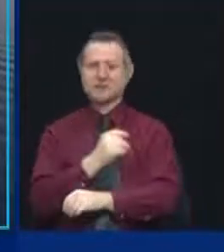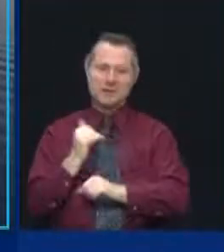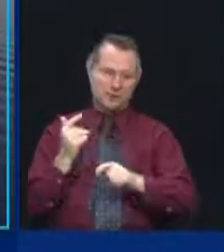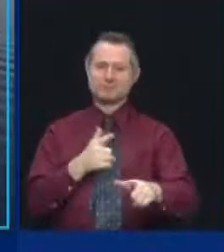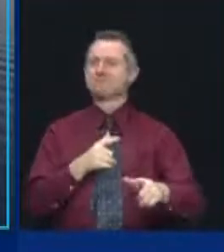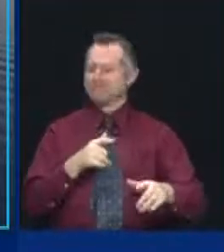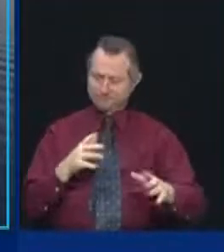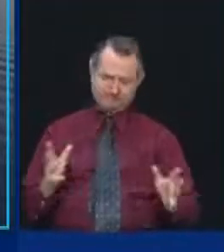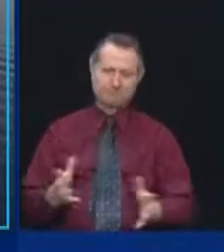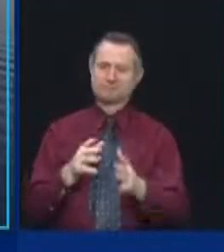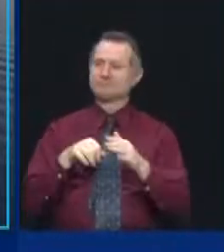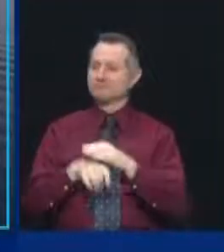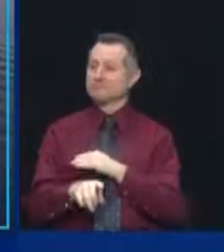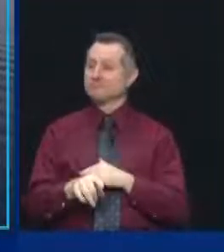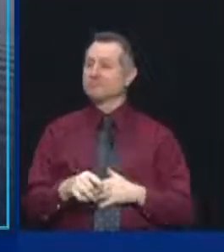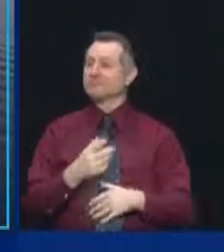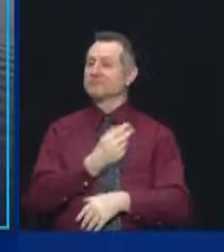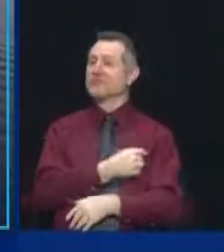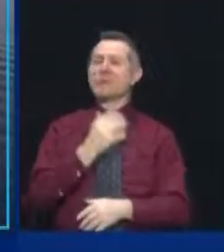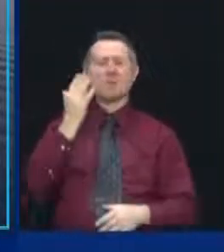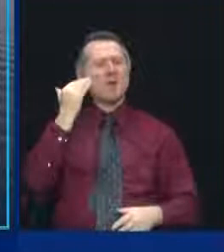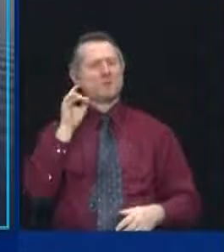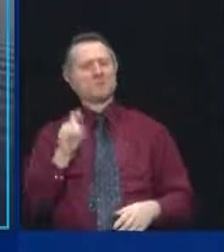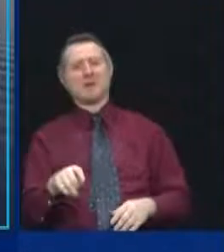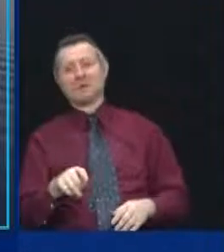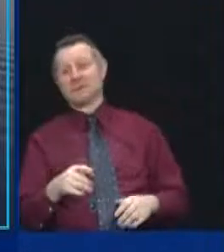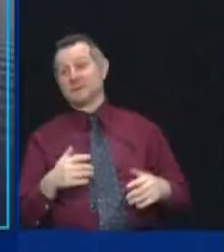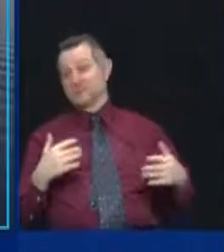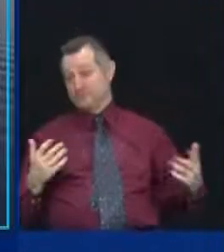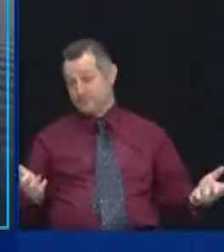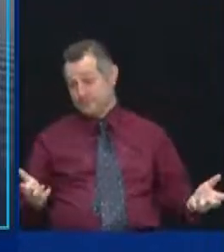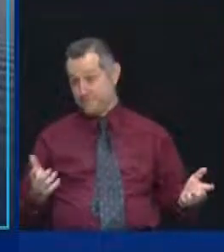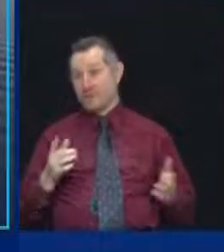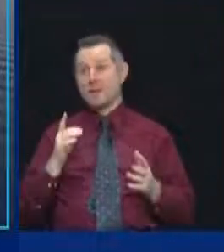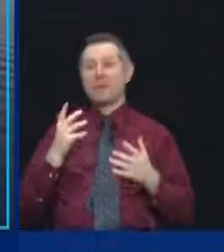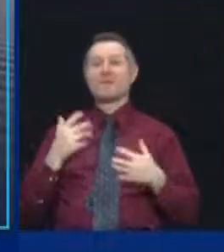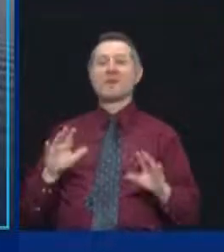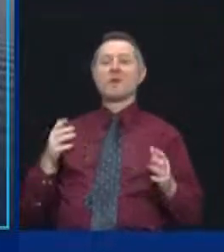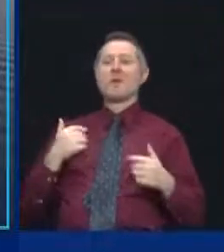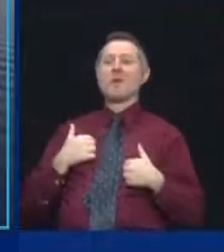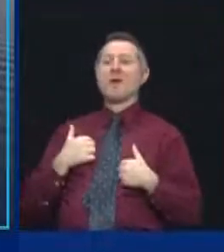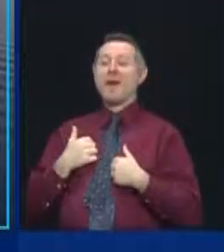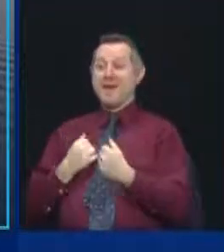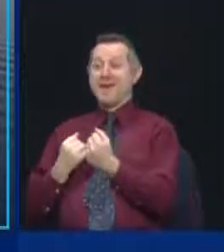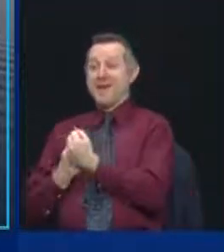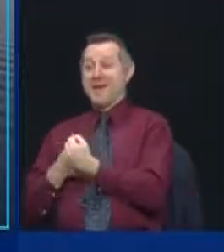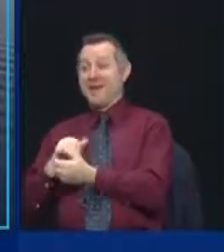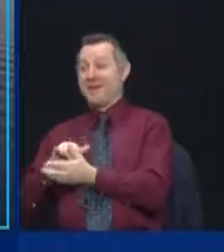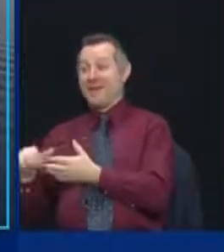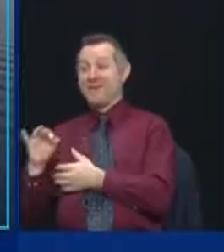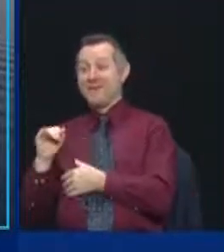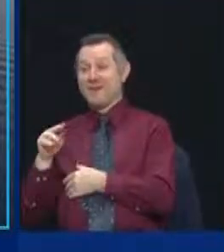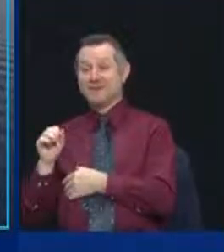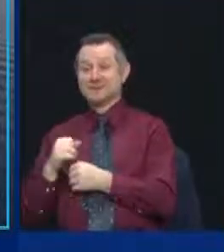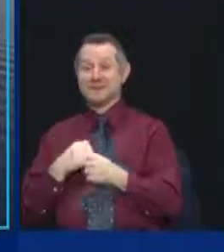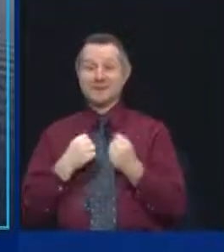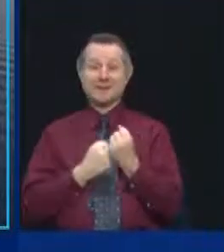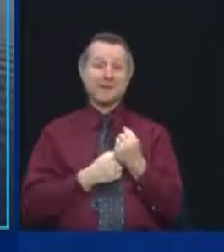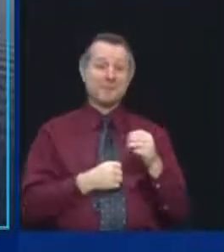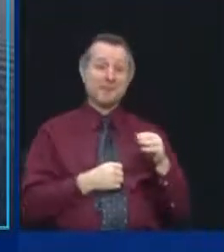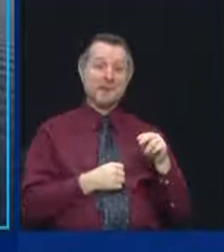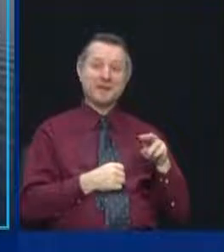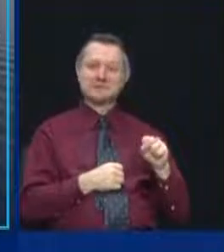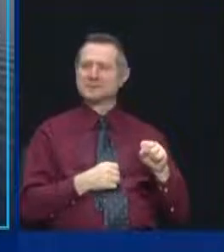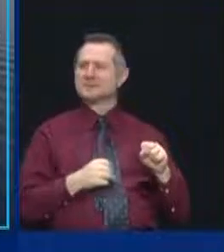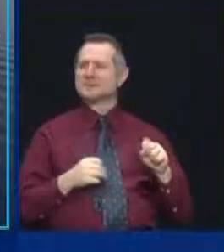And why do we get a vaccine? Because at the end of the day, we're Yankees fans, we're Mets fans, but we're all on the